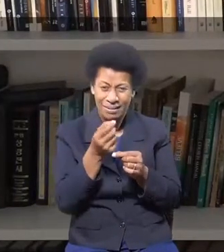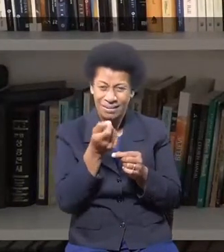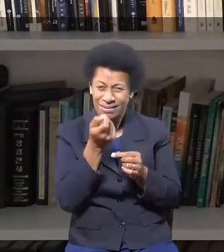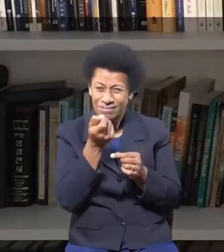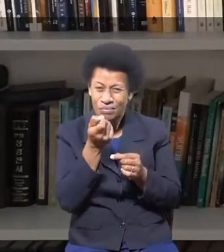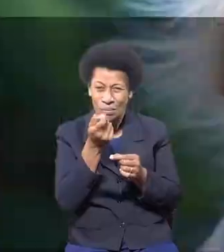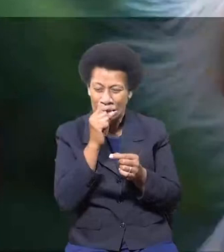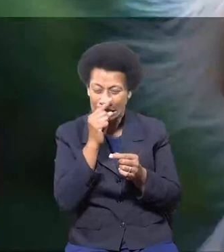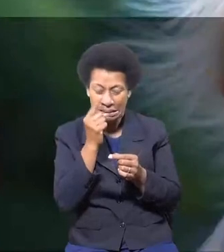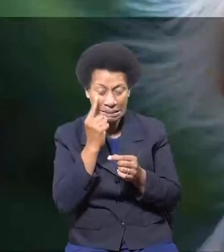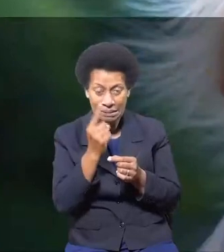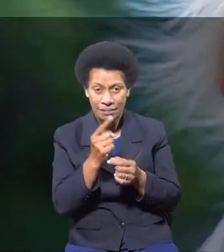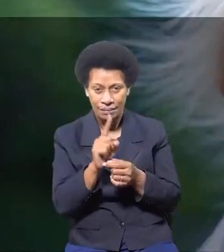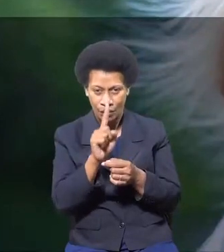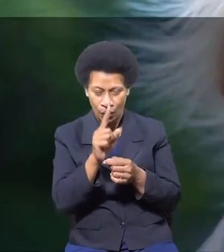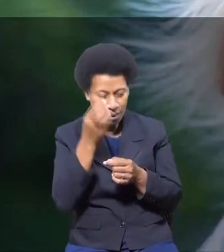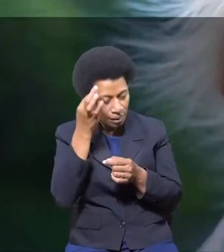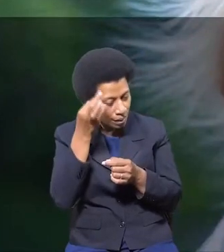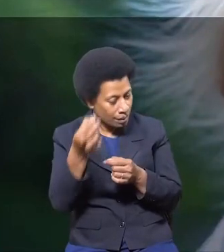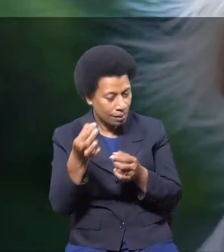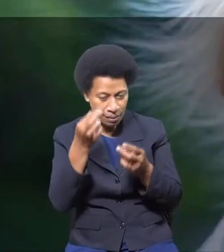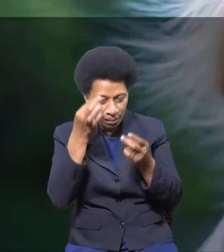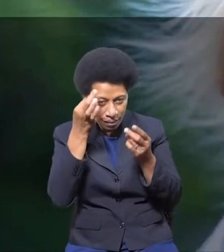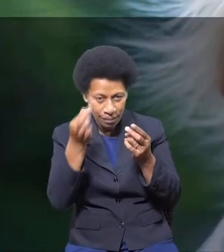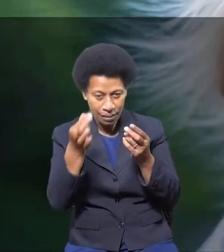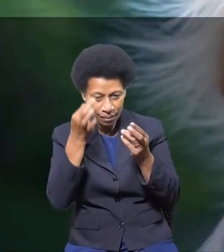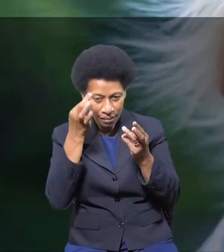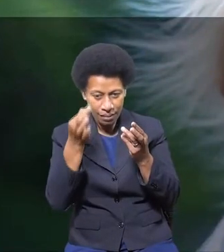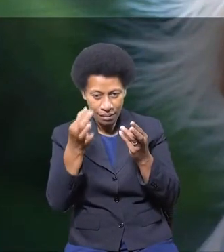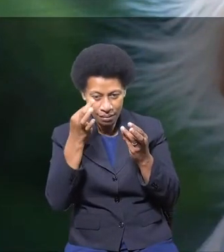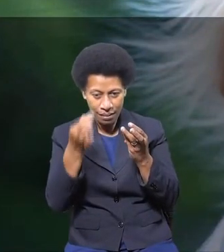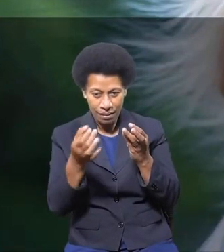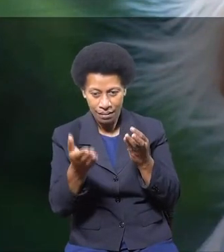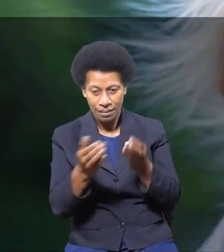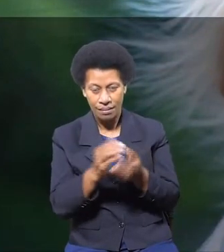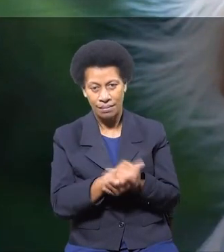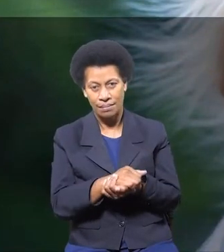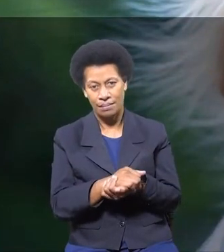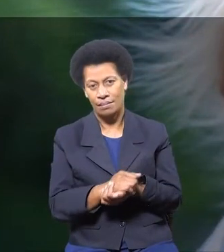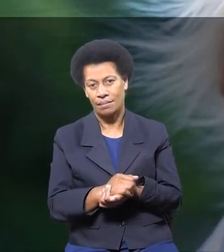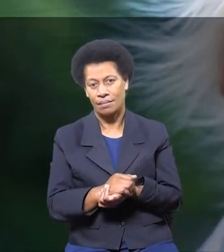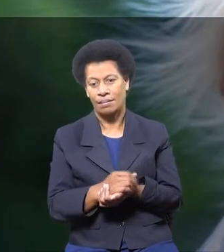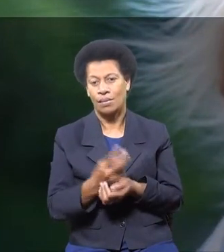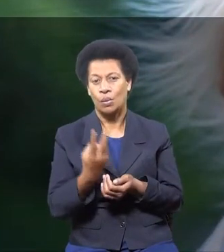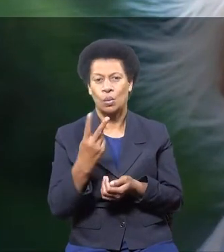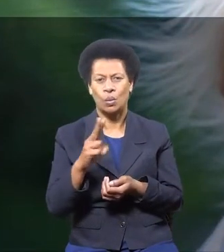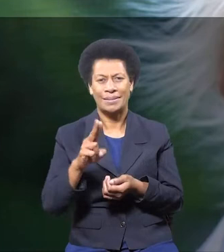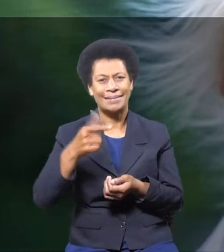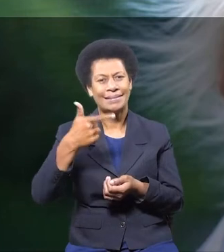thin, and you counted one hair every second, it would